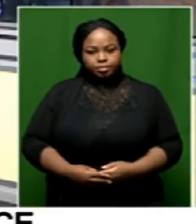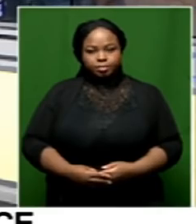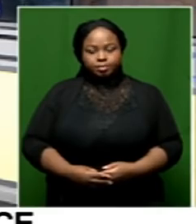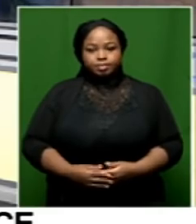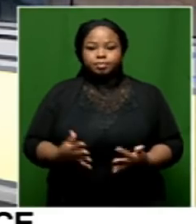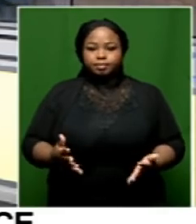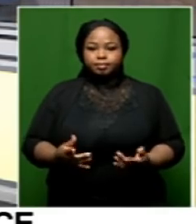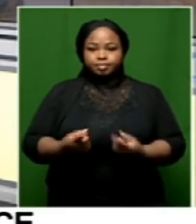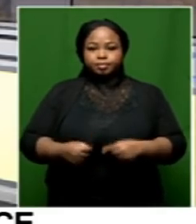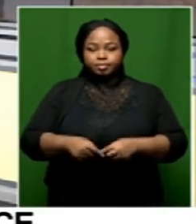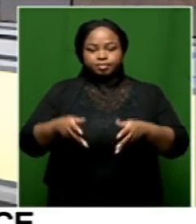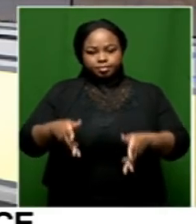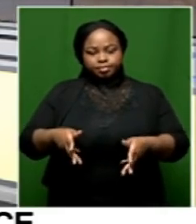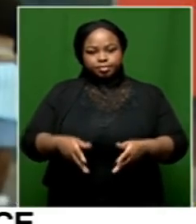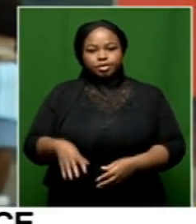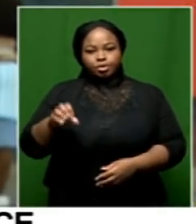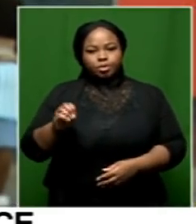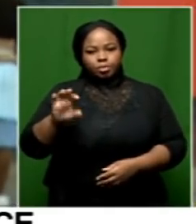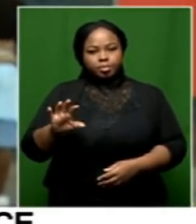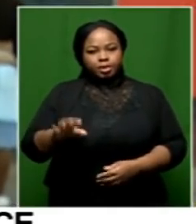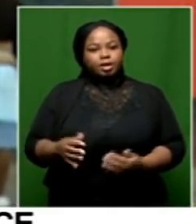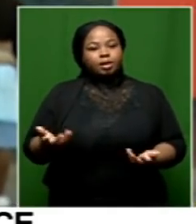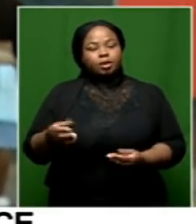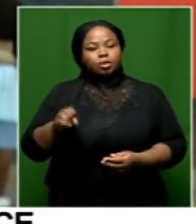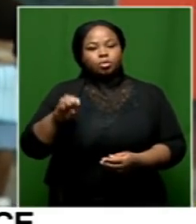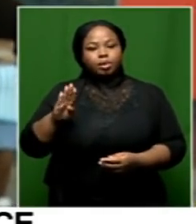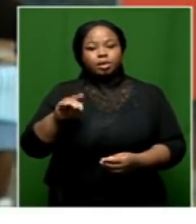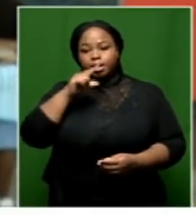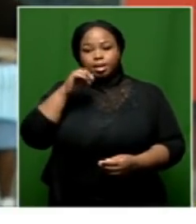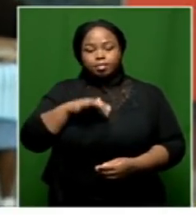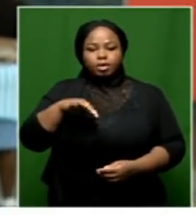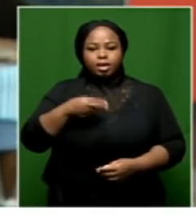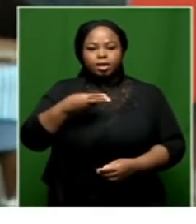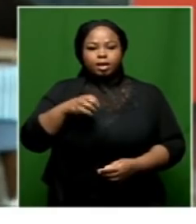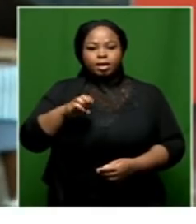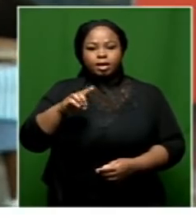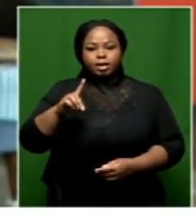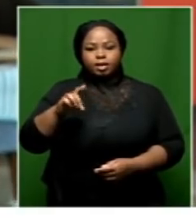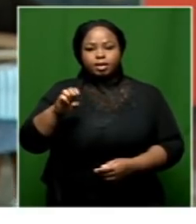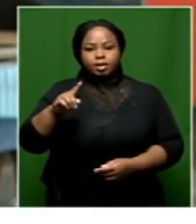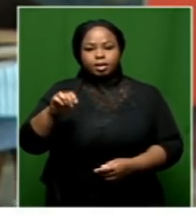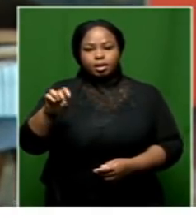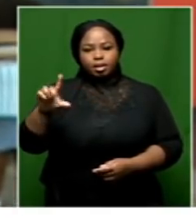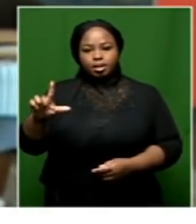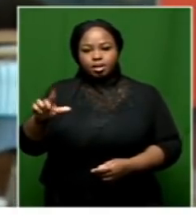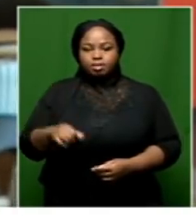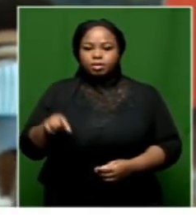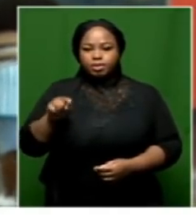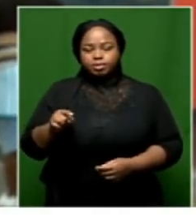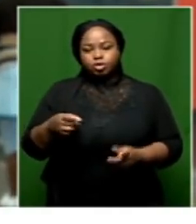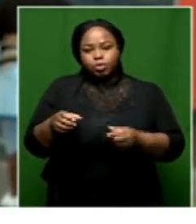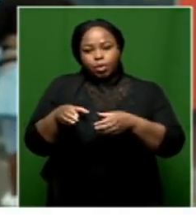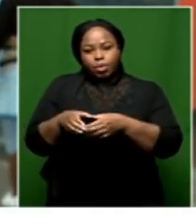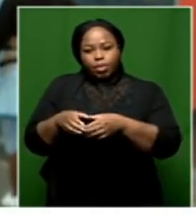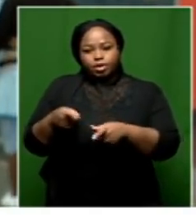Well, Leanne, we are certainly in Bloemfontein in a suburb called Heidedal. Where we are at the moment is just a small